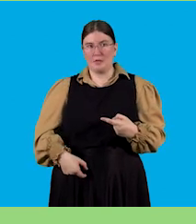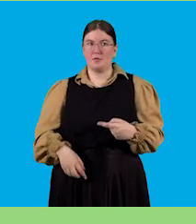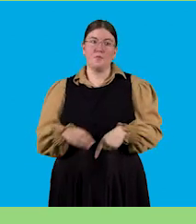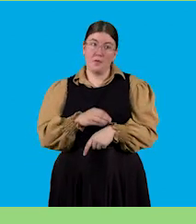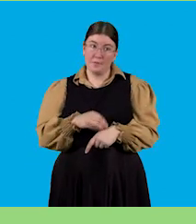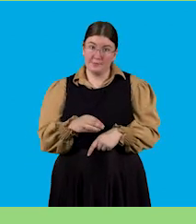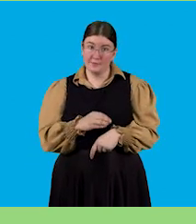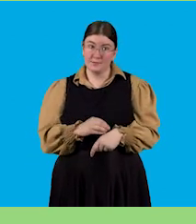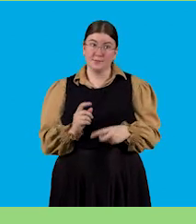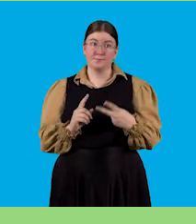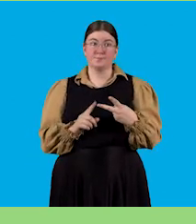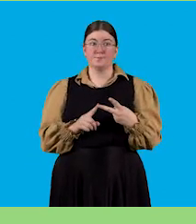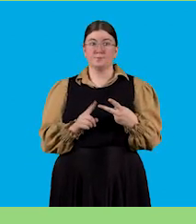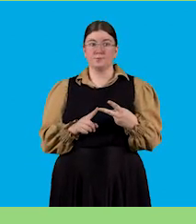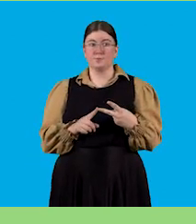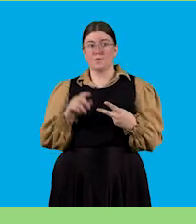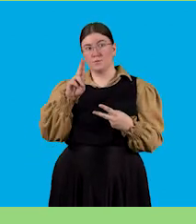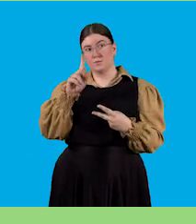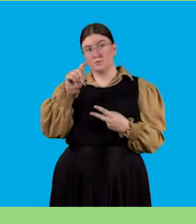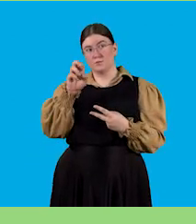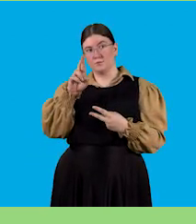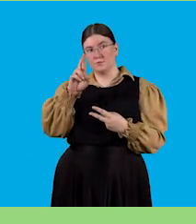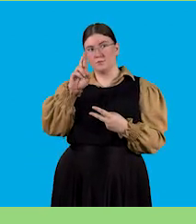ovulation disorders,